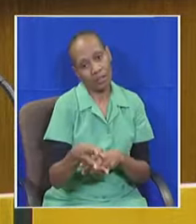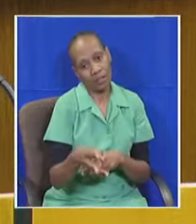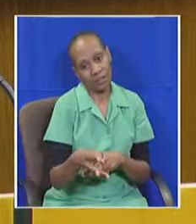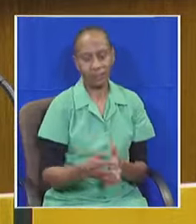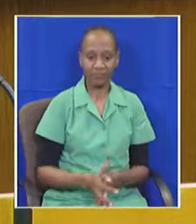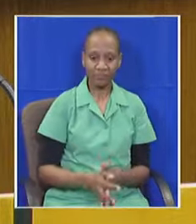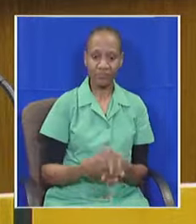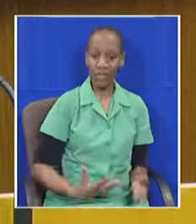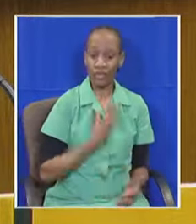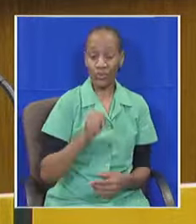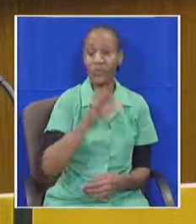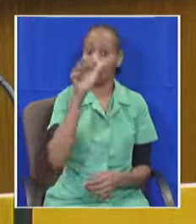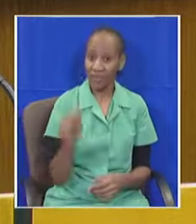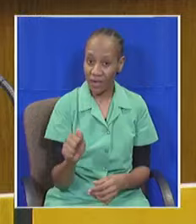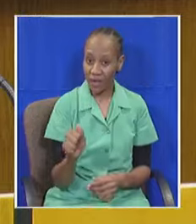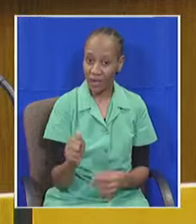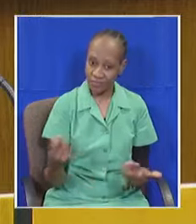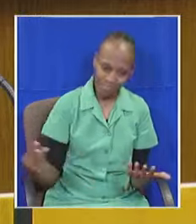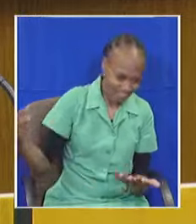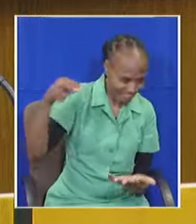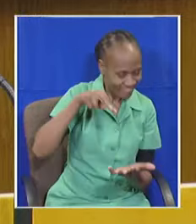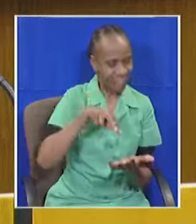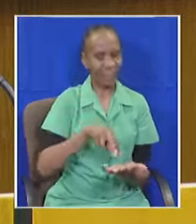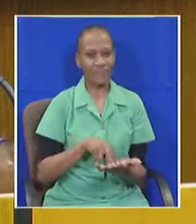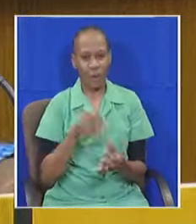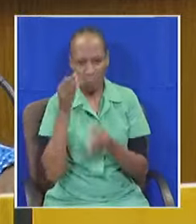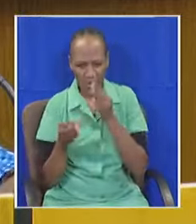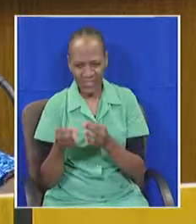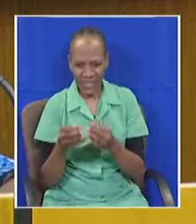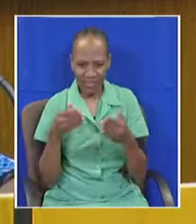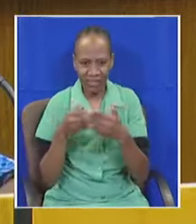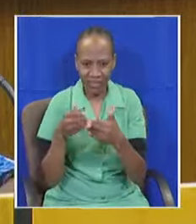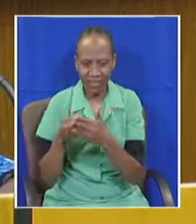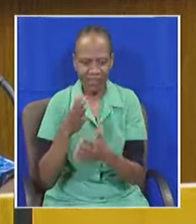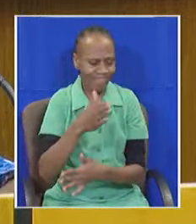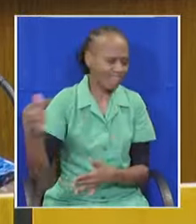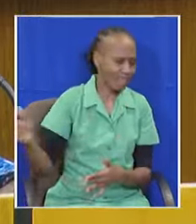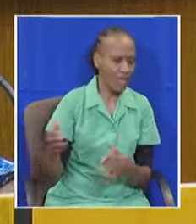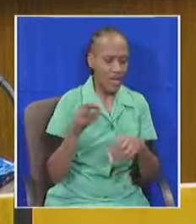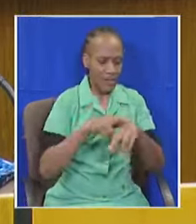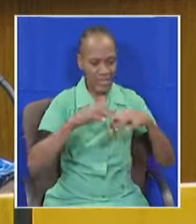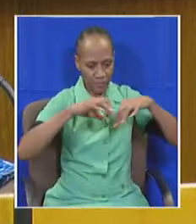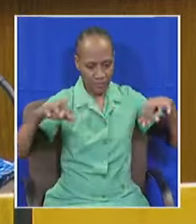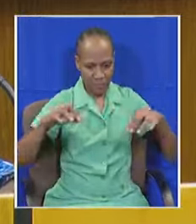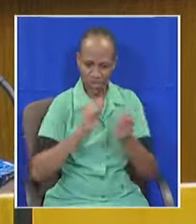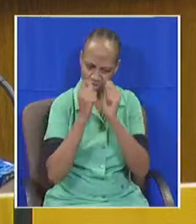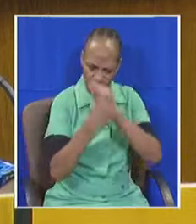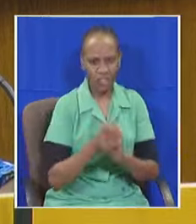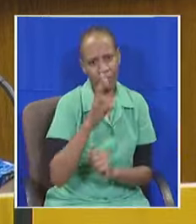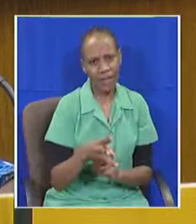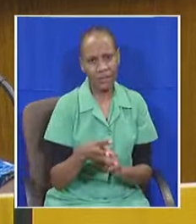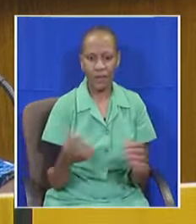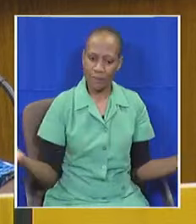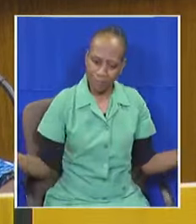The youth of South Africa must rise above their political lines, their racial divisions and class, and